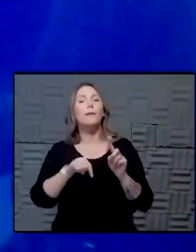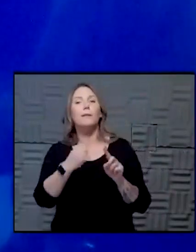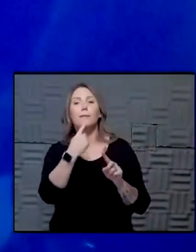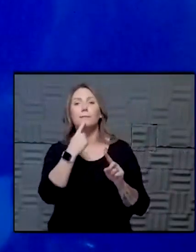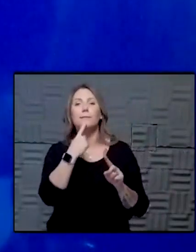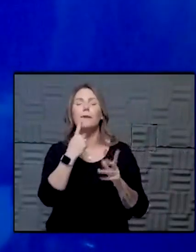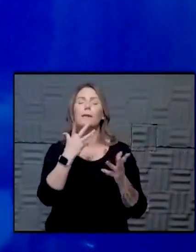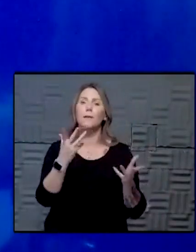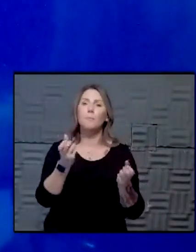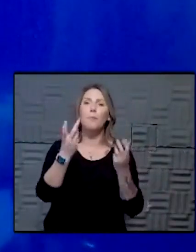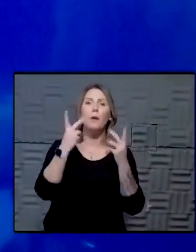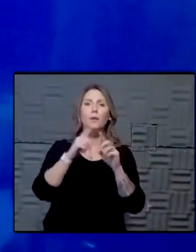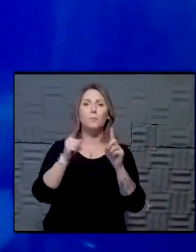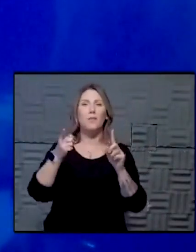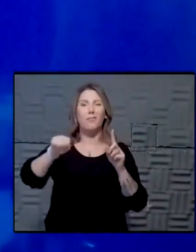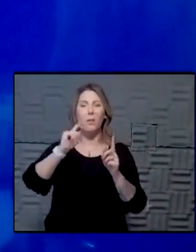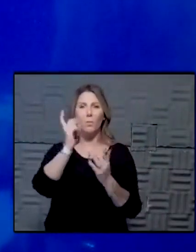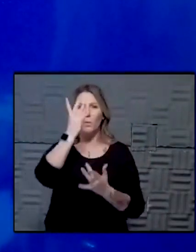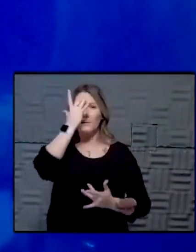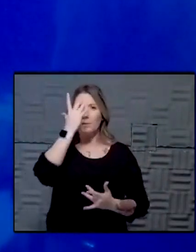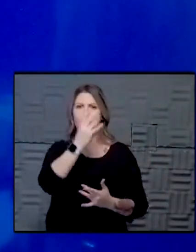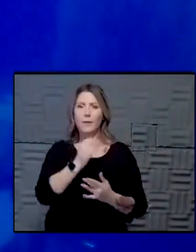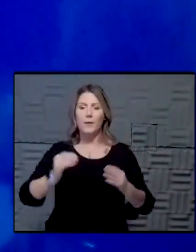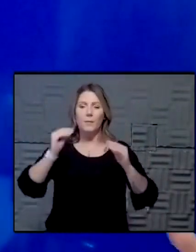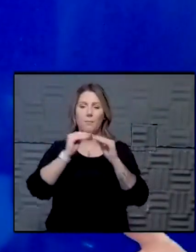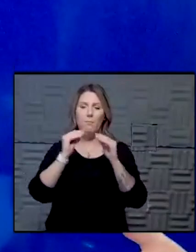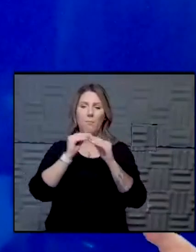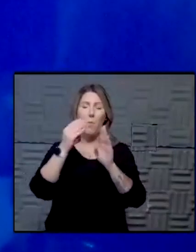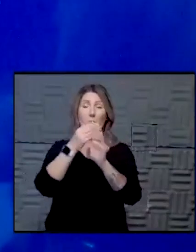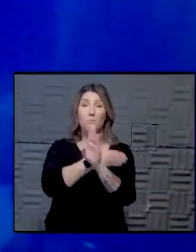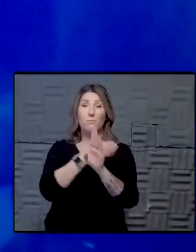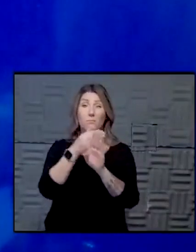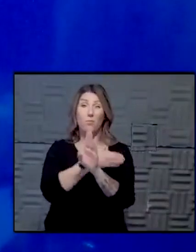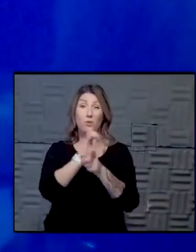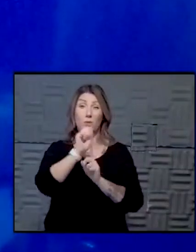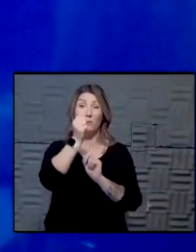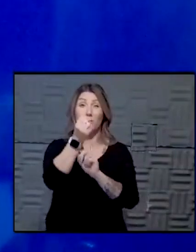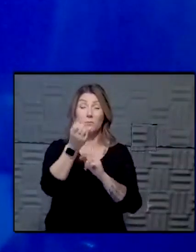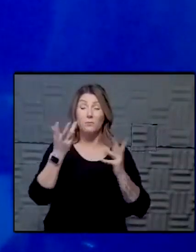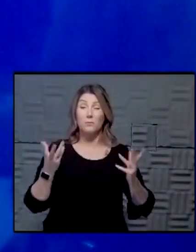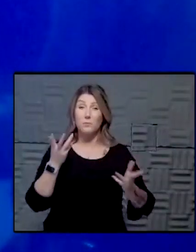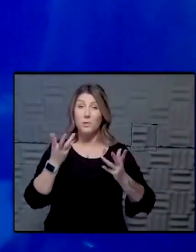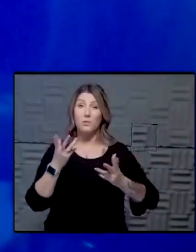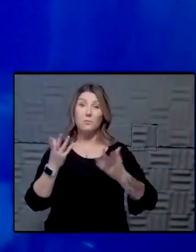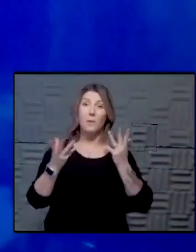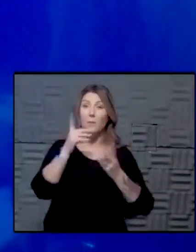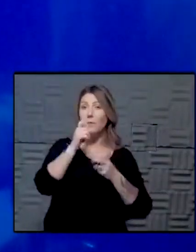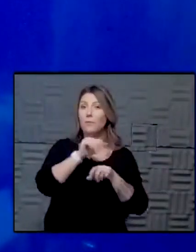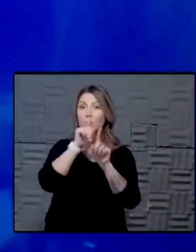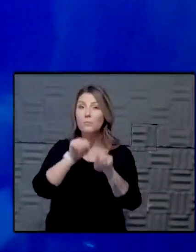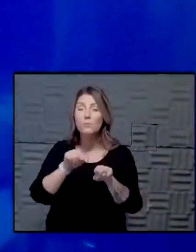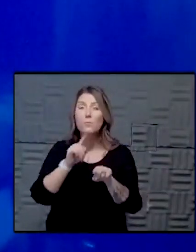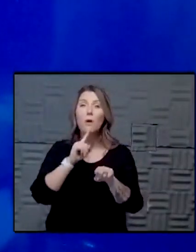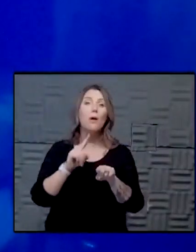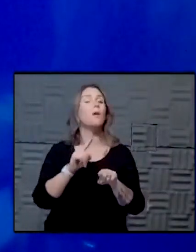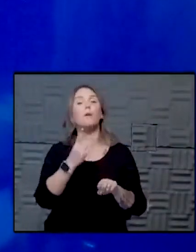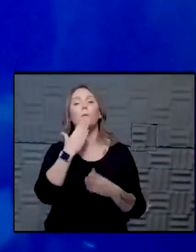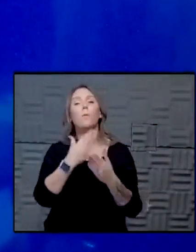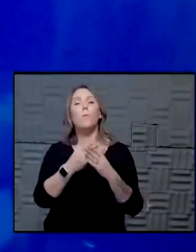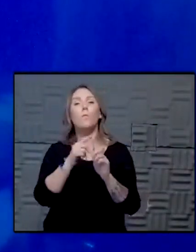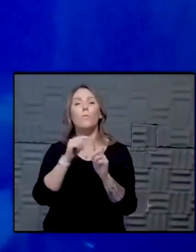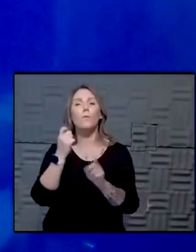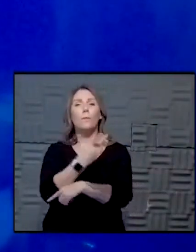patient was somebody who was sick, and you know, the more comorbidities you have, Hawk, sometimes you don't respond quite as well to the